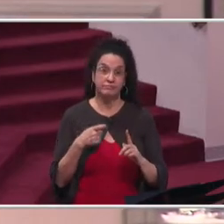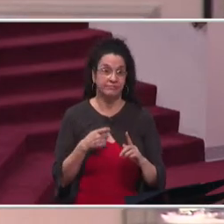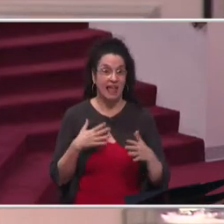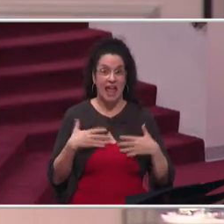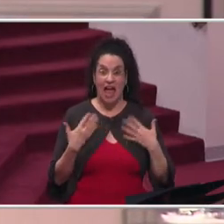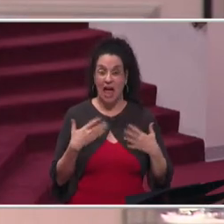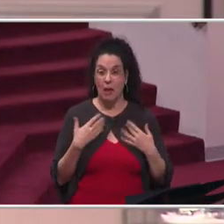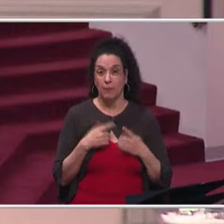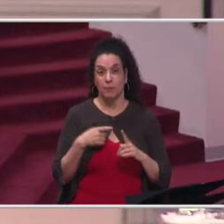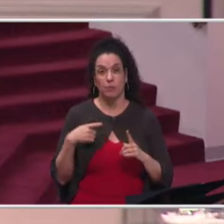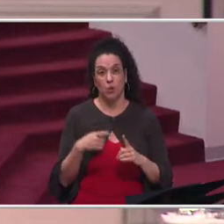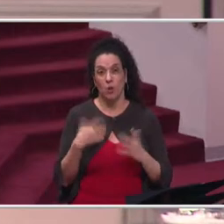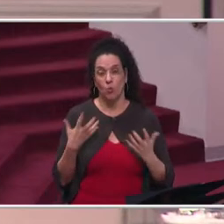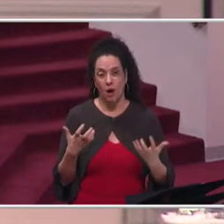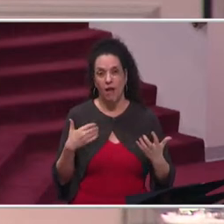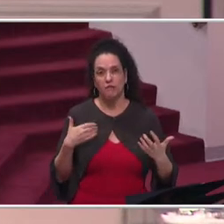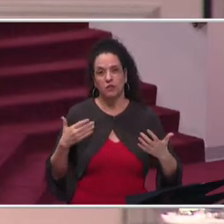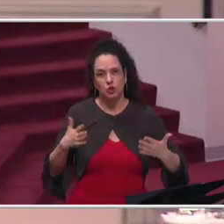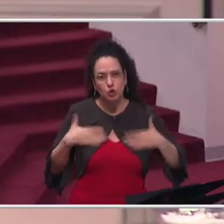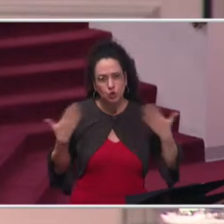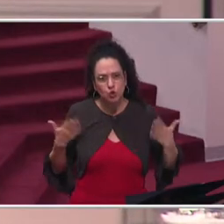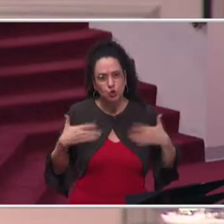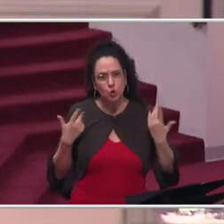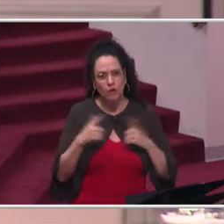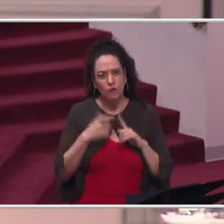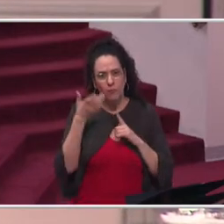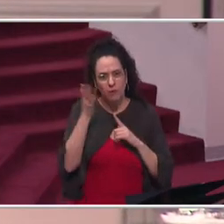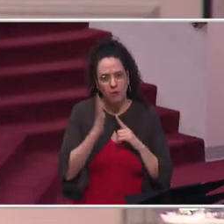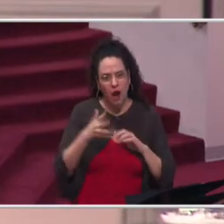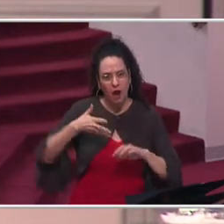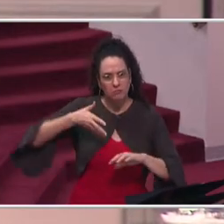God in your life. That is sustaining.